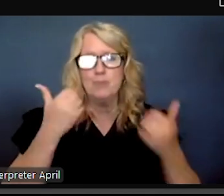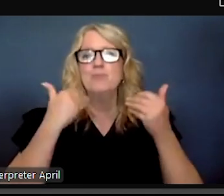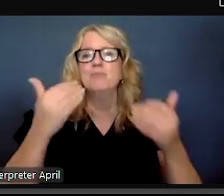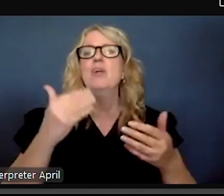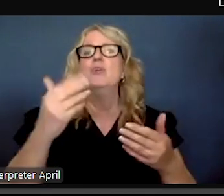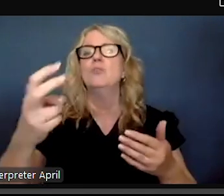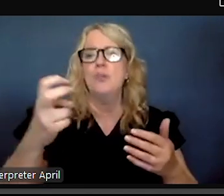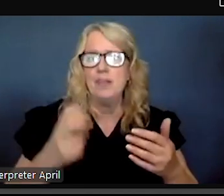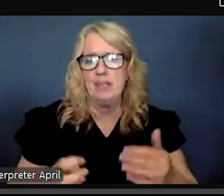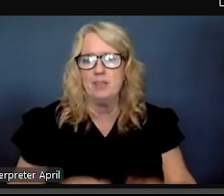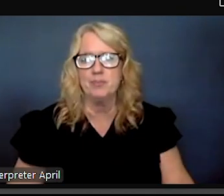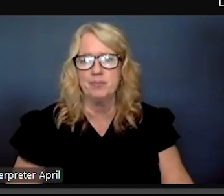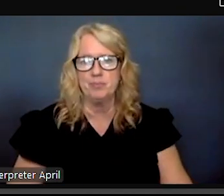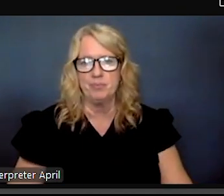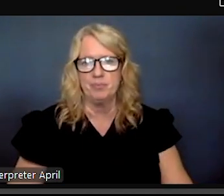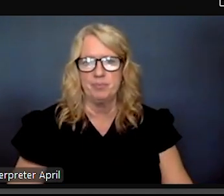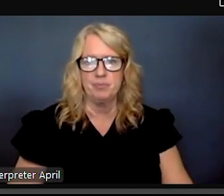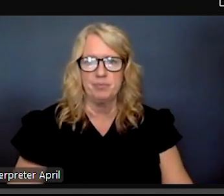to the next slide.